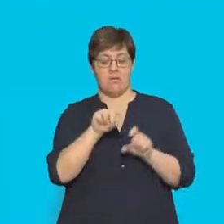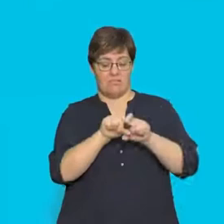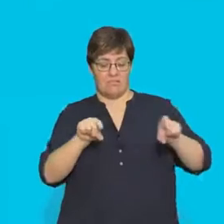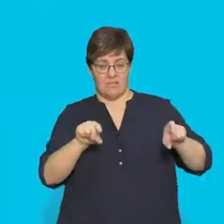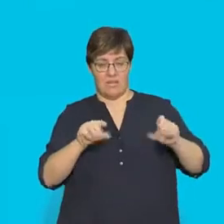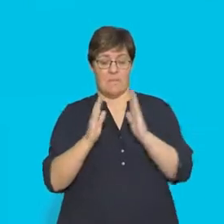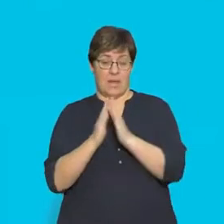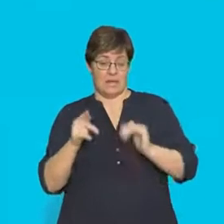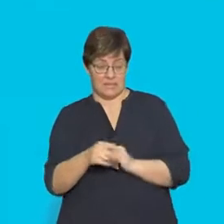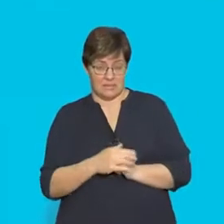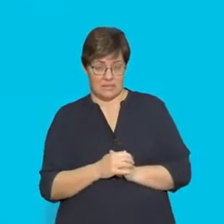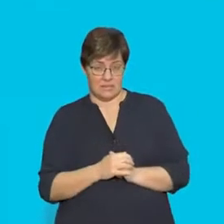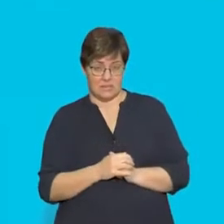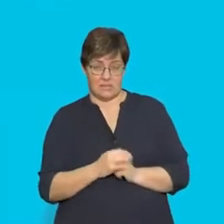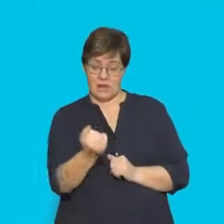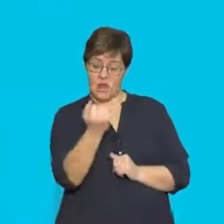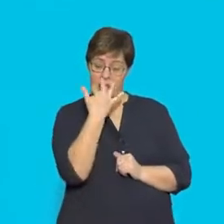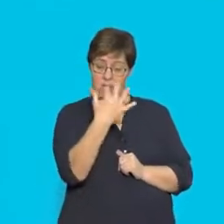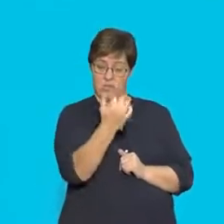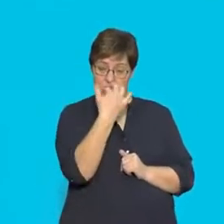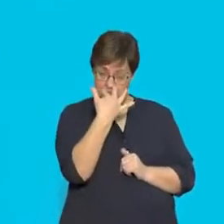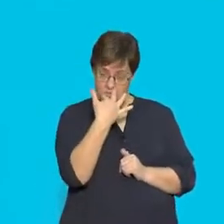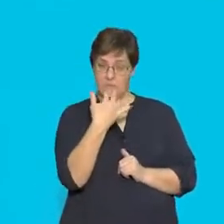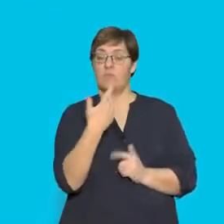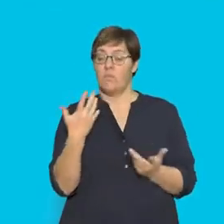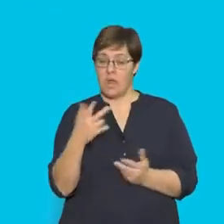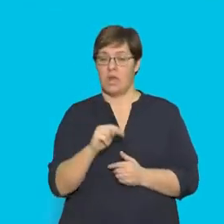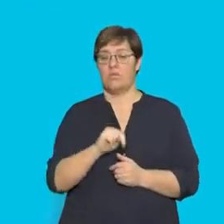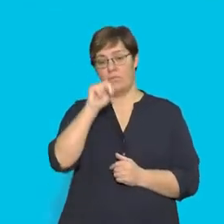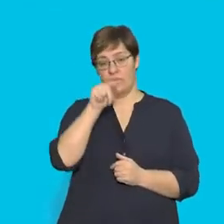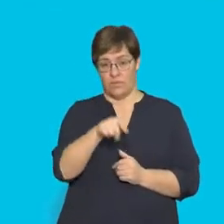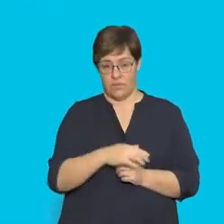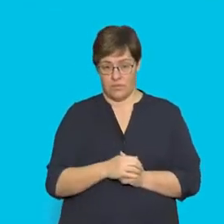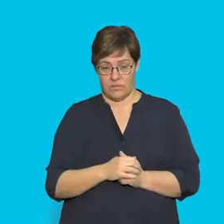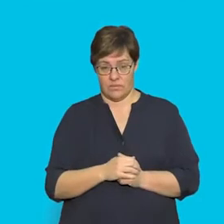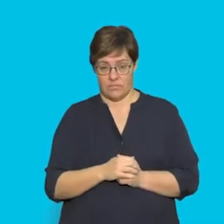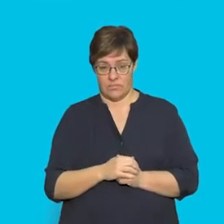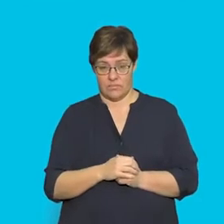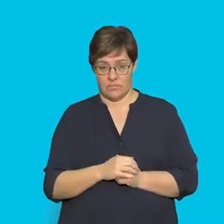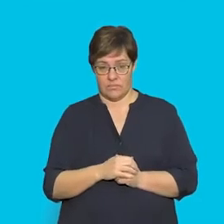we see field lines coming out? We see field lines coming out at the